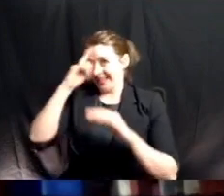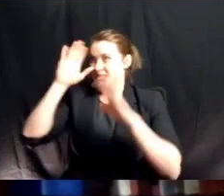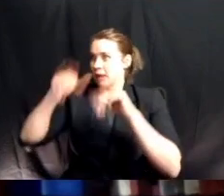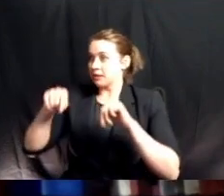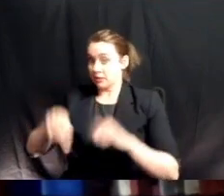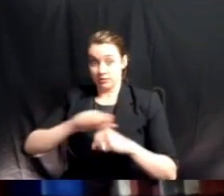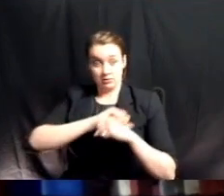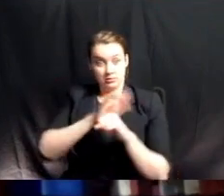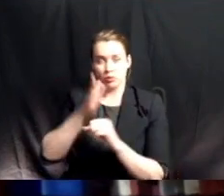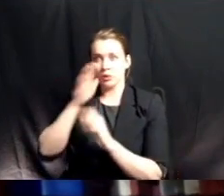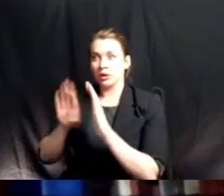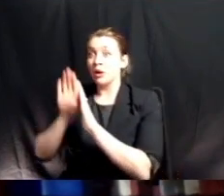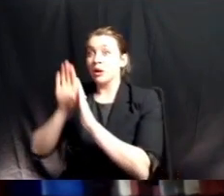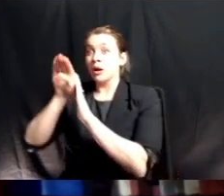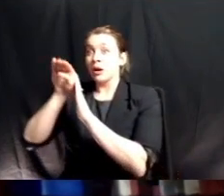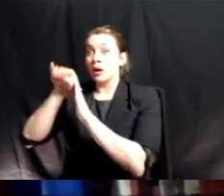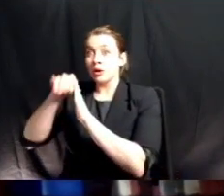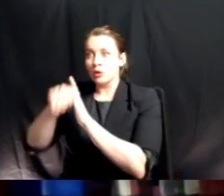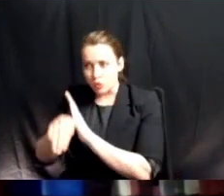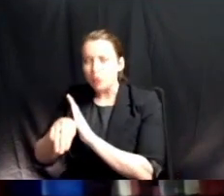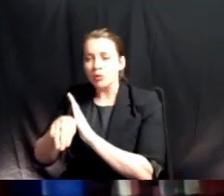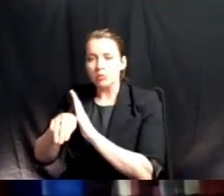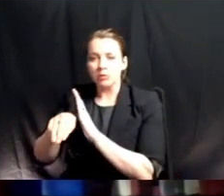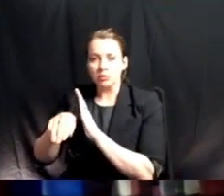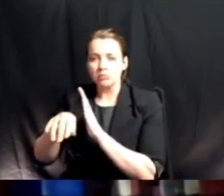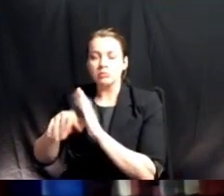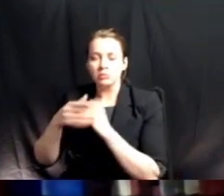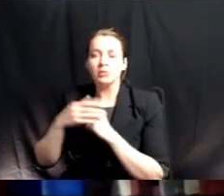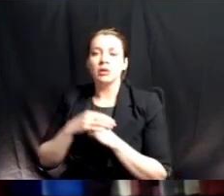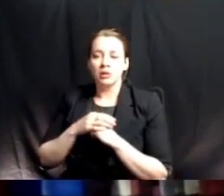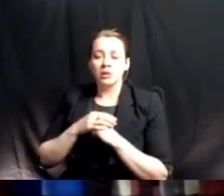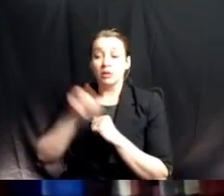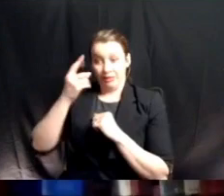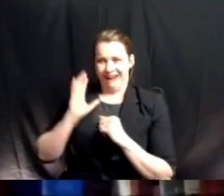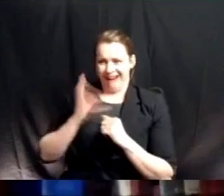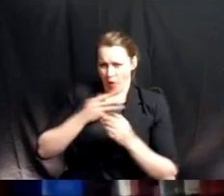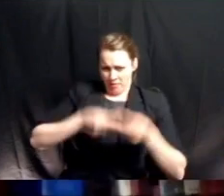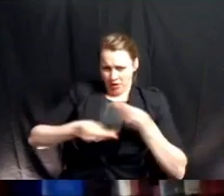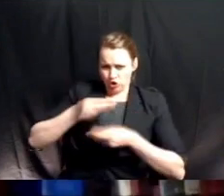the budget making process is considering.